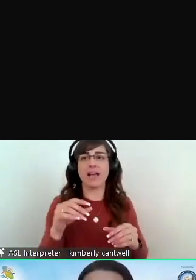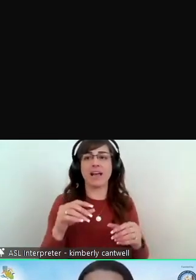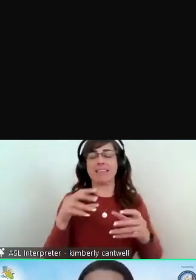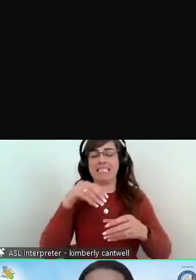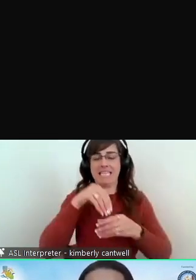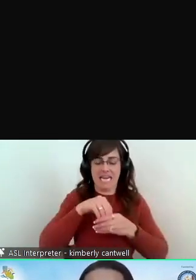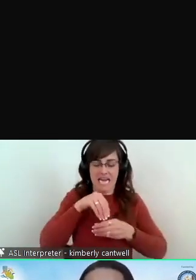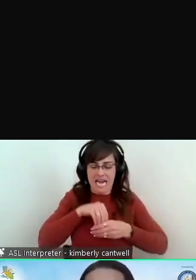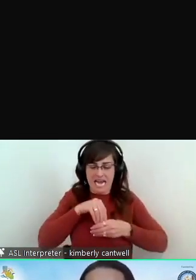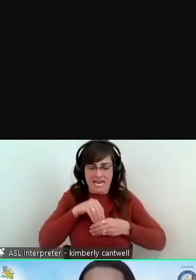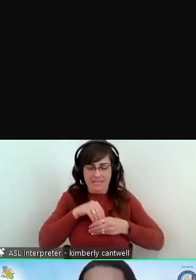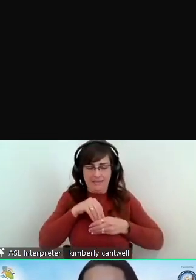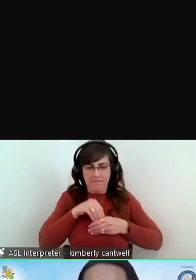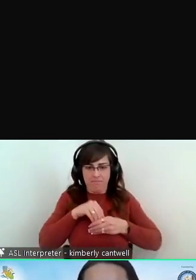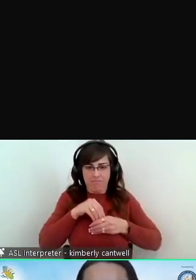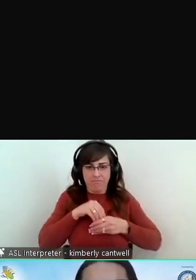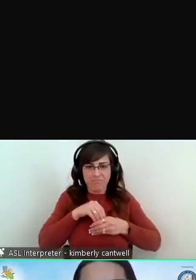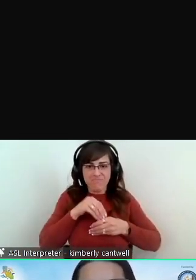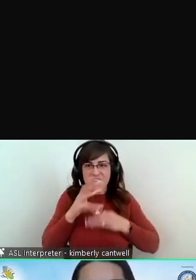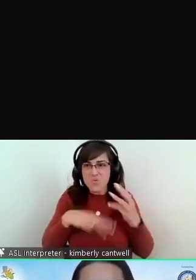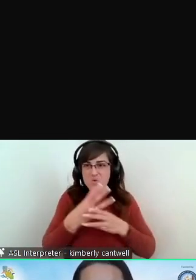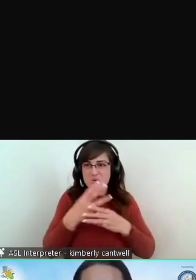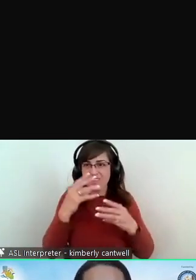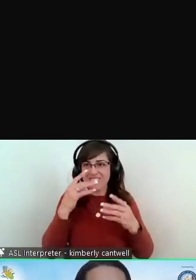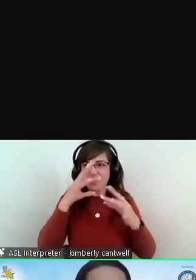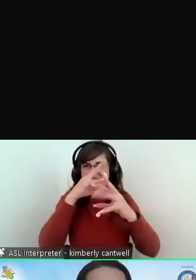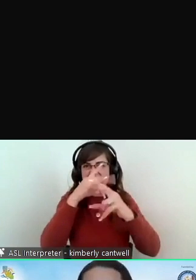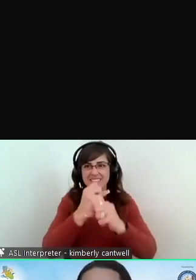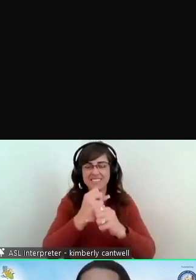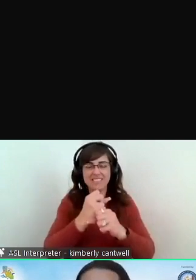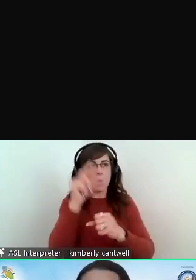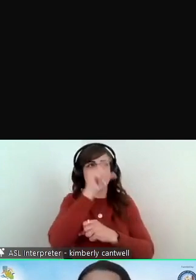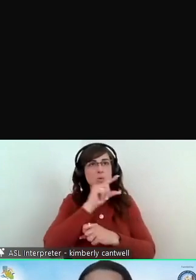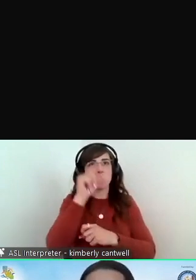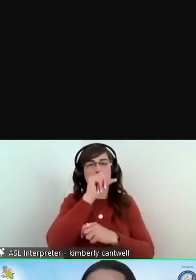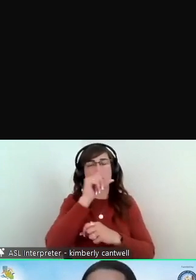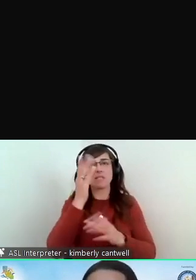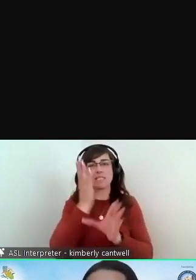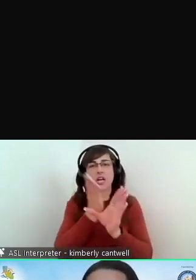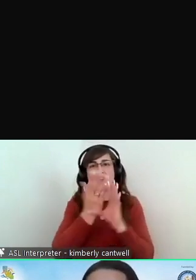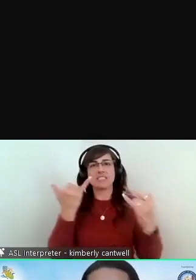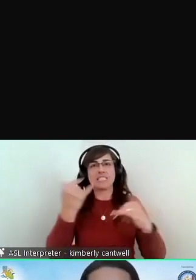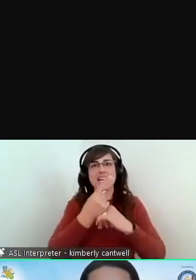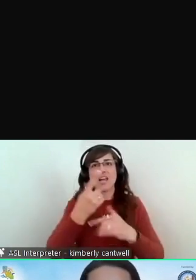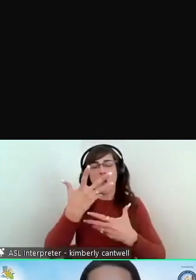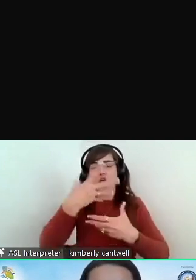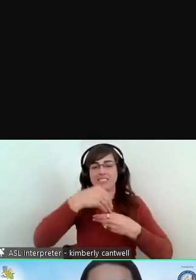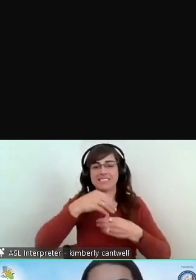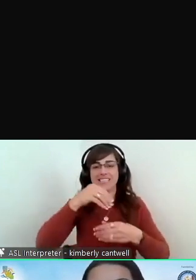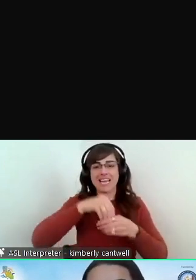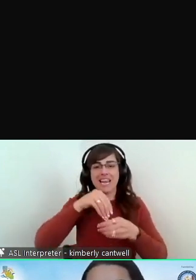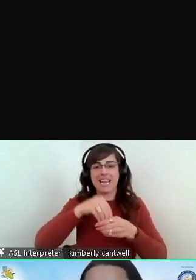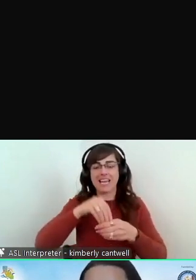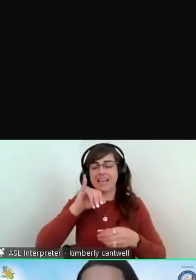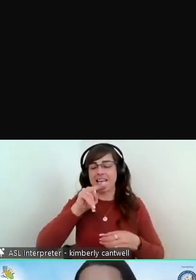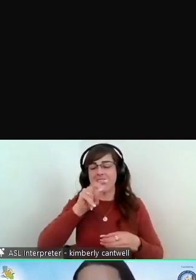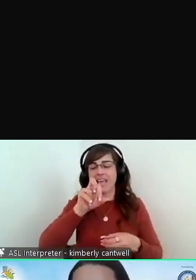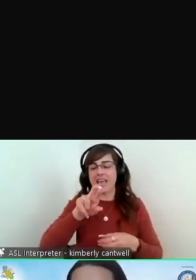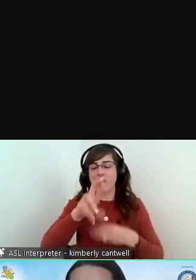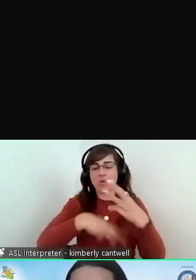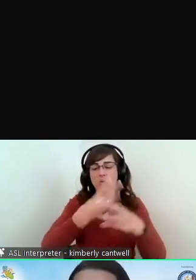inner world. It's really fascinating. So Google Psychology Today, autistic inner worlds, and it's really